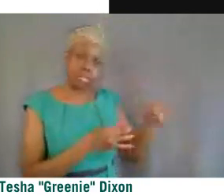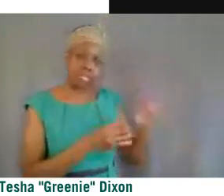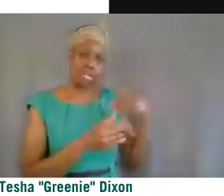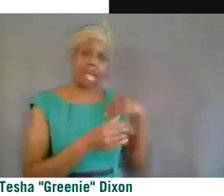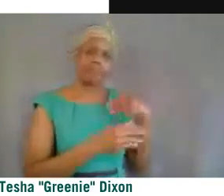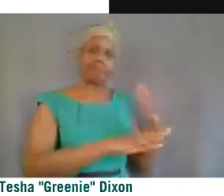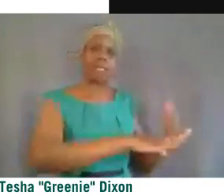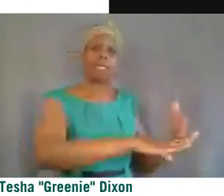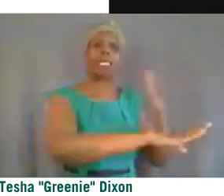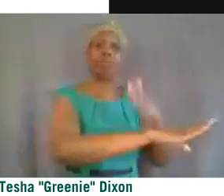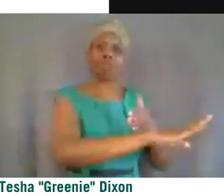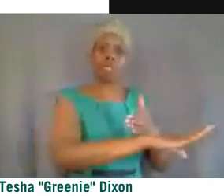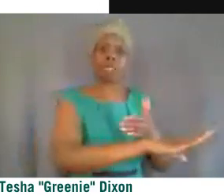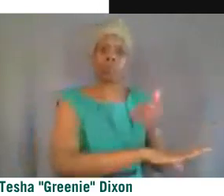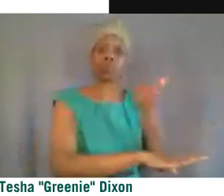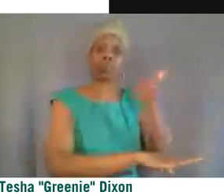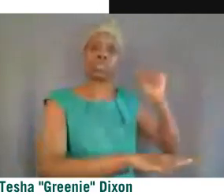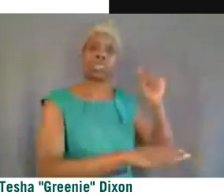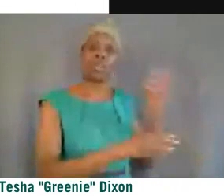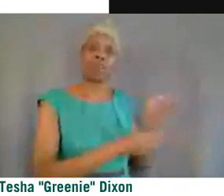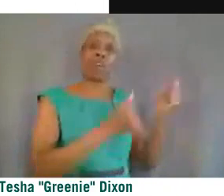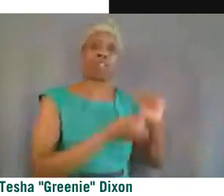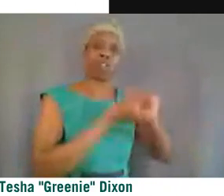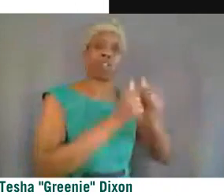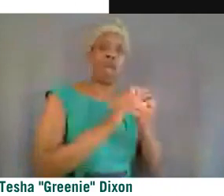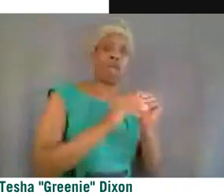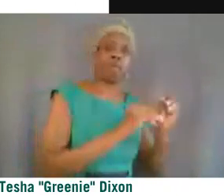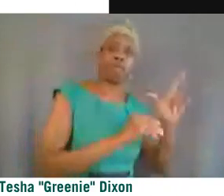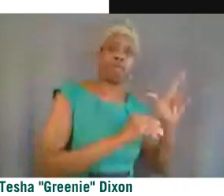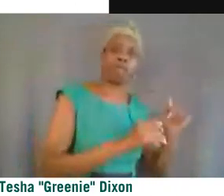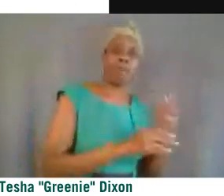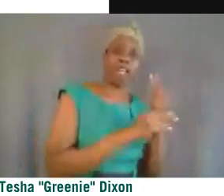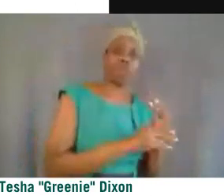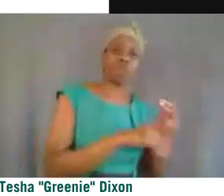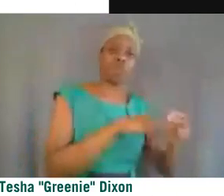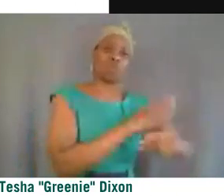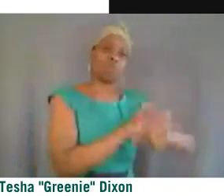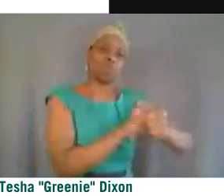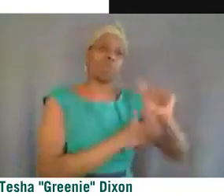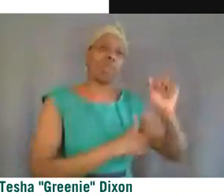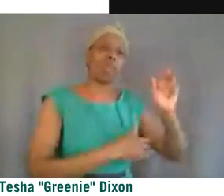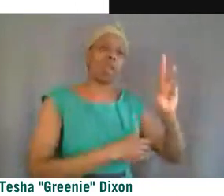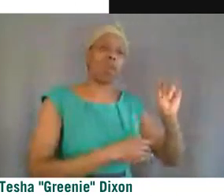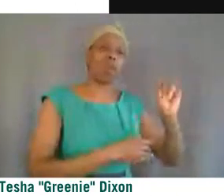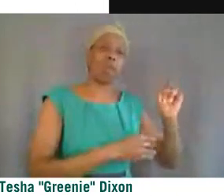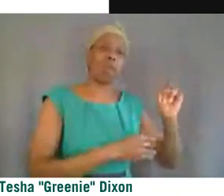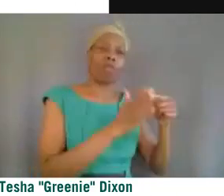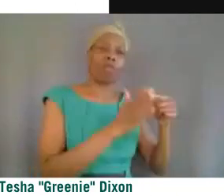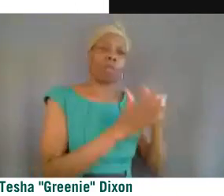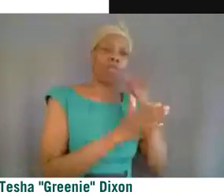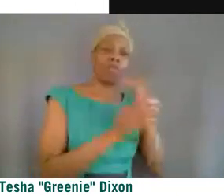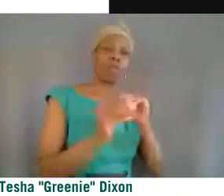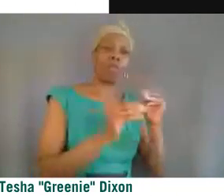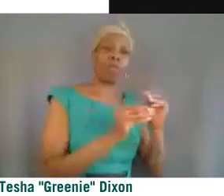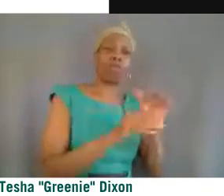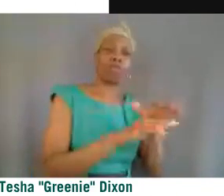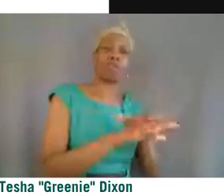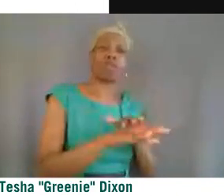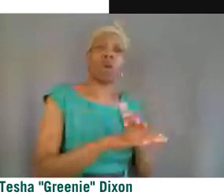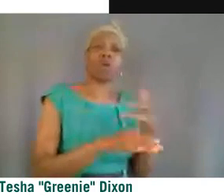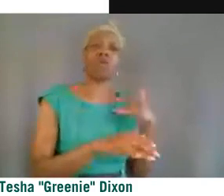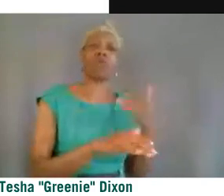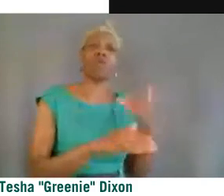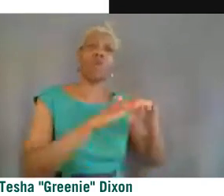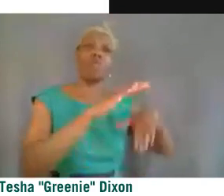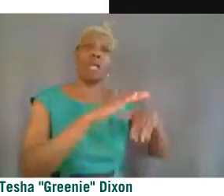increased resistance the faster you go with a limb. So I use an arm as an example. So you move an arm slowly, and you feel less resistance. You move an arm quickly,